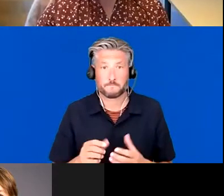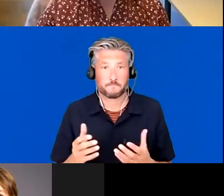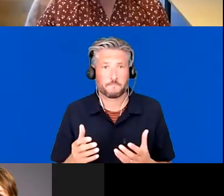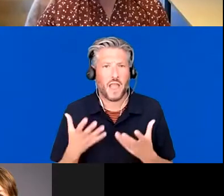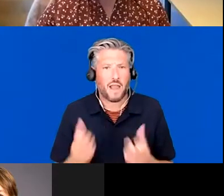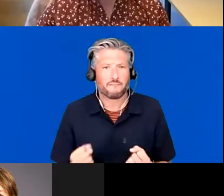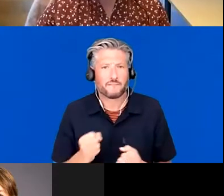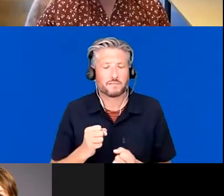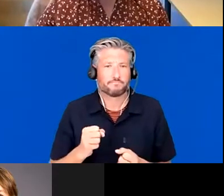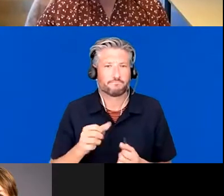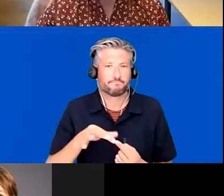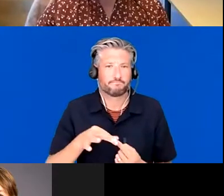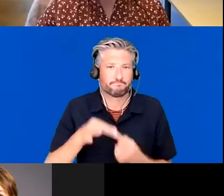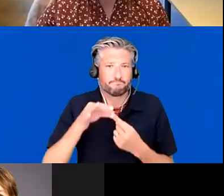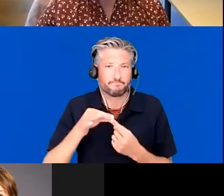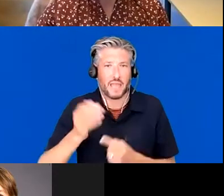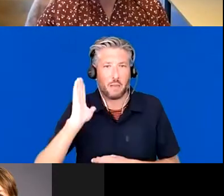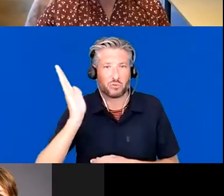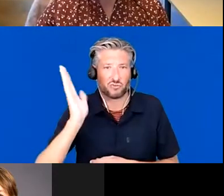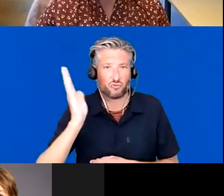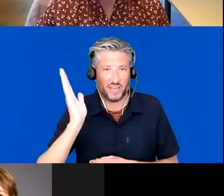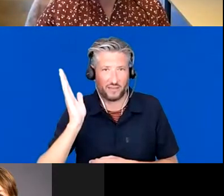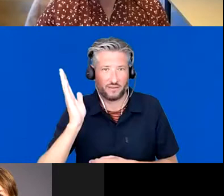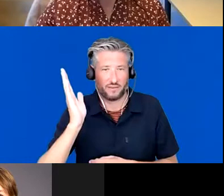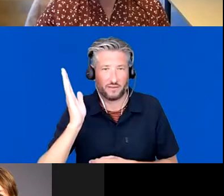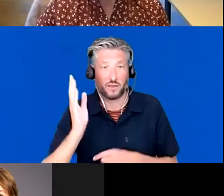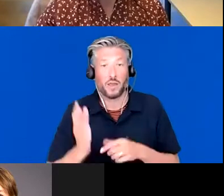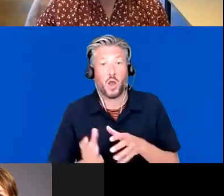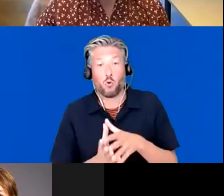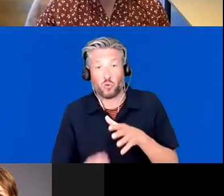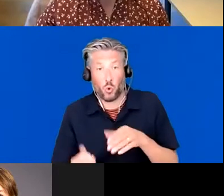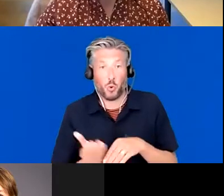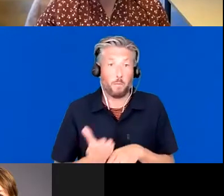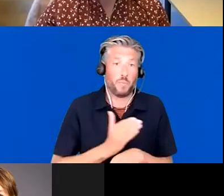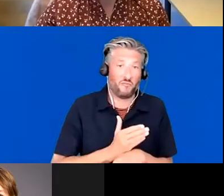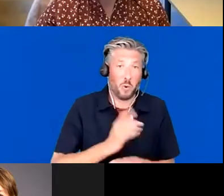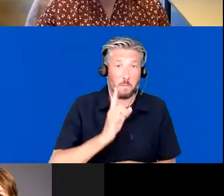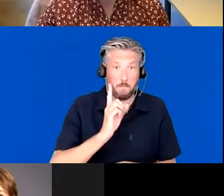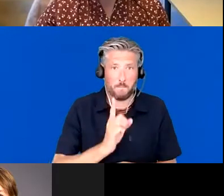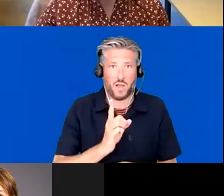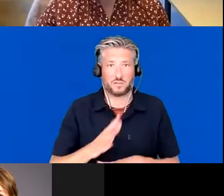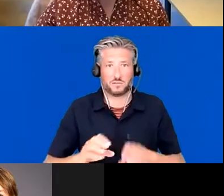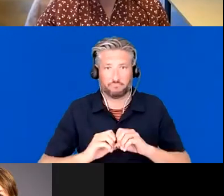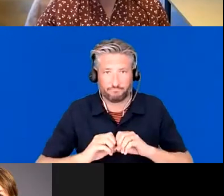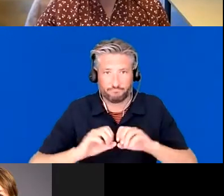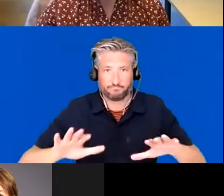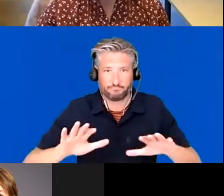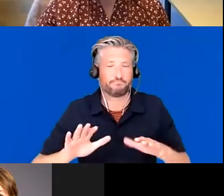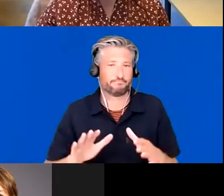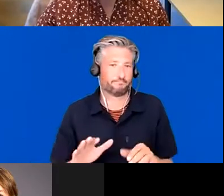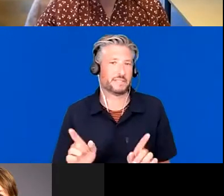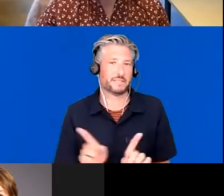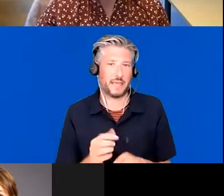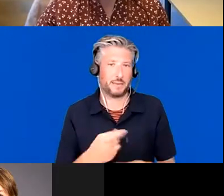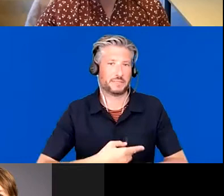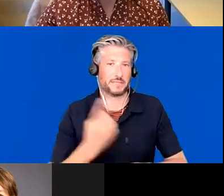available. And they were only streamed at given times as a way of just bringing everybody together. Yeah, I'm sure